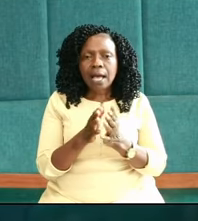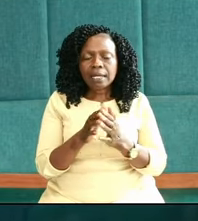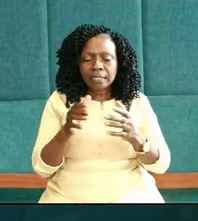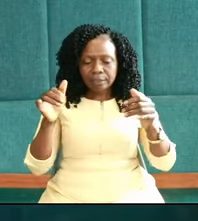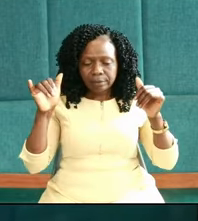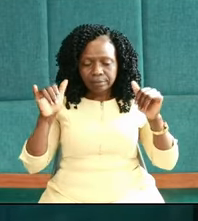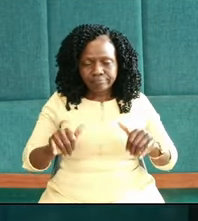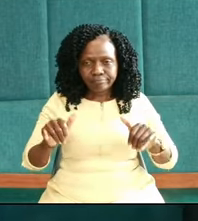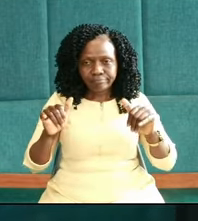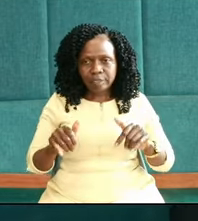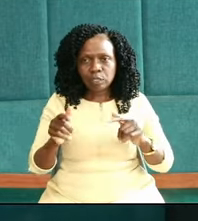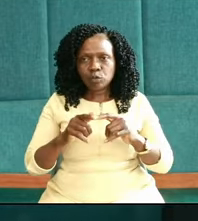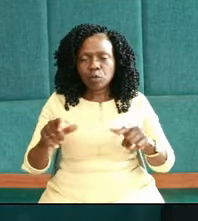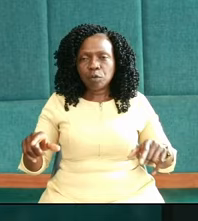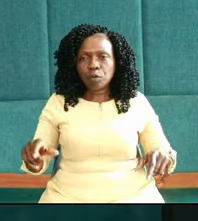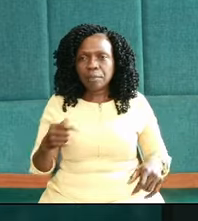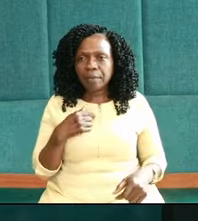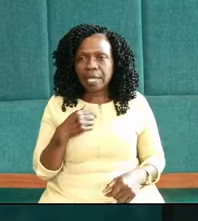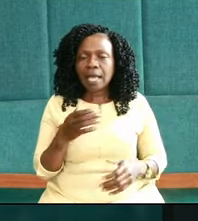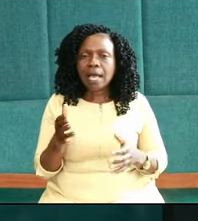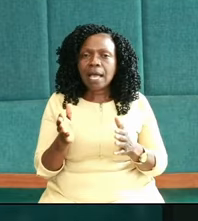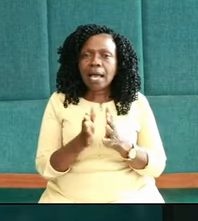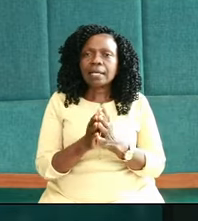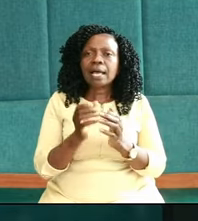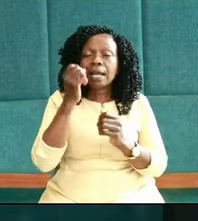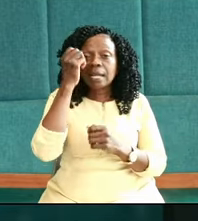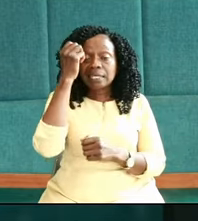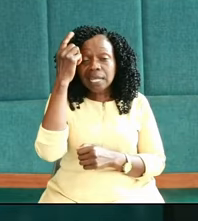with me and understand me,